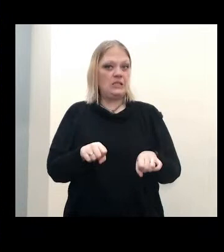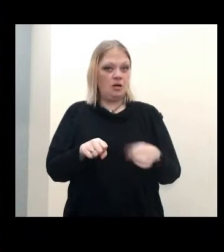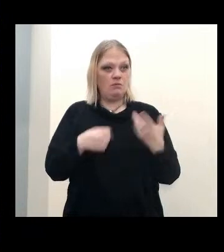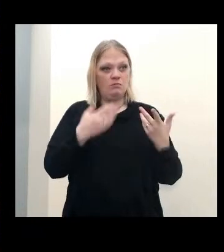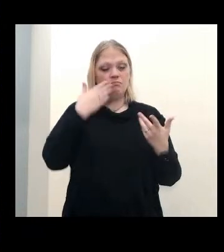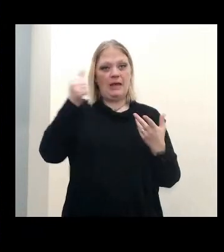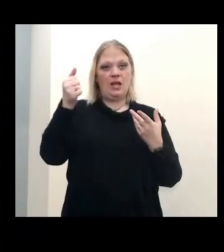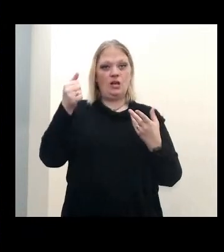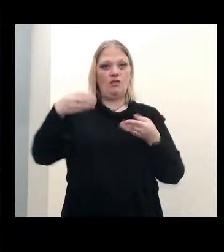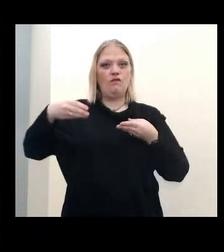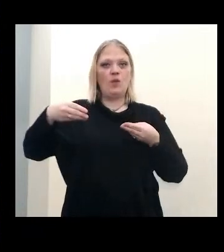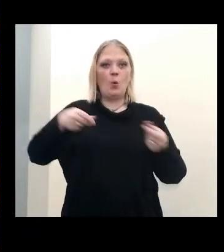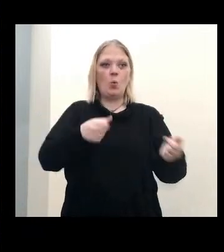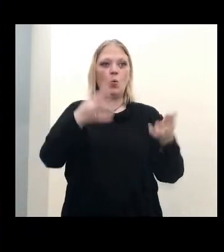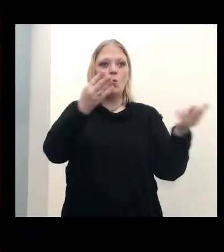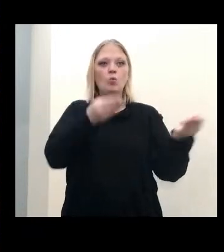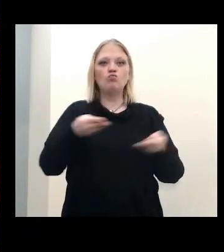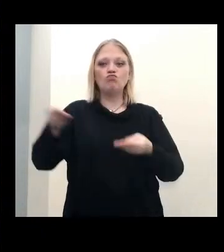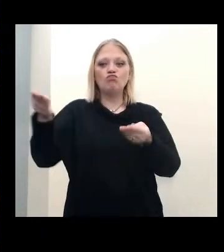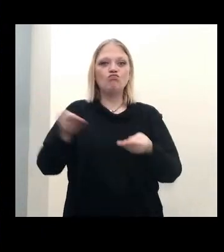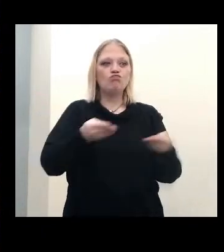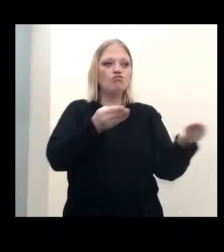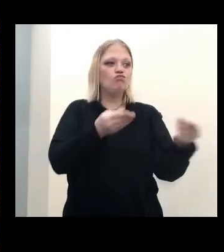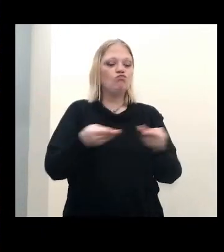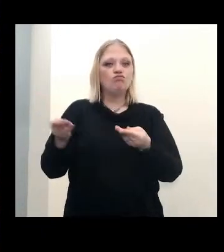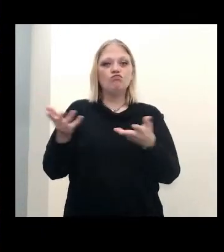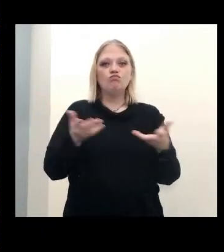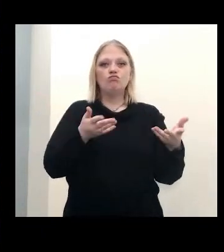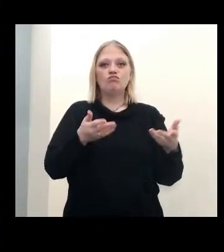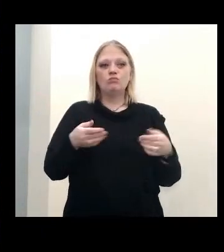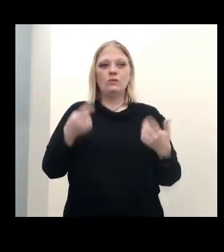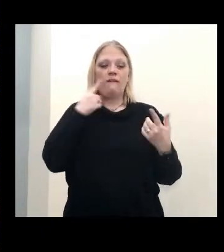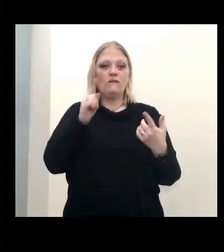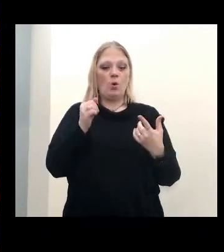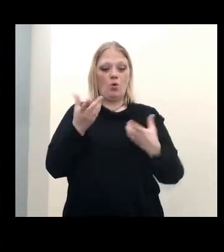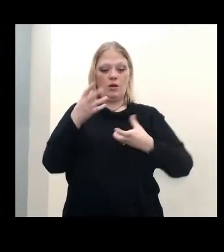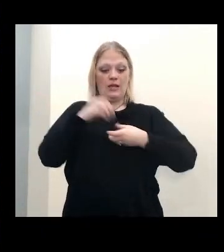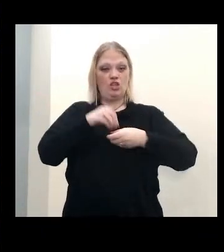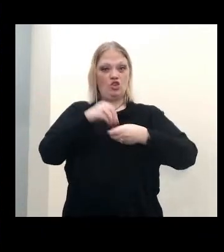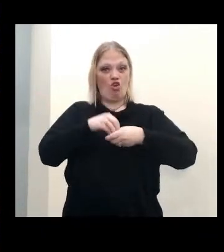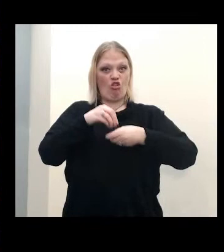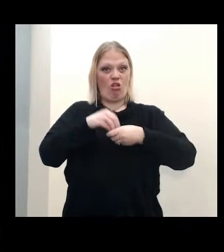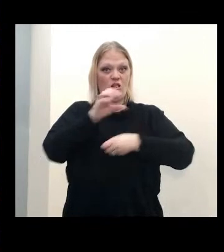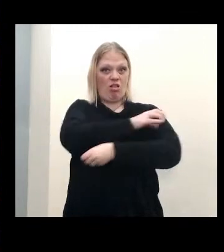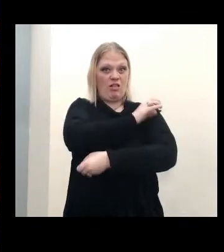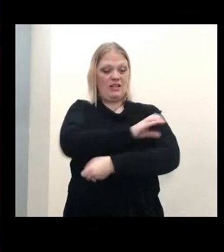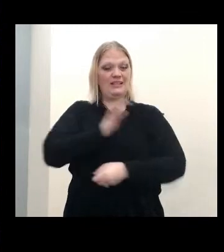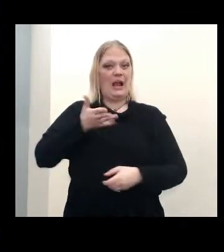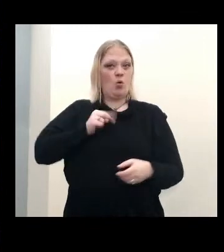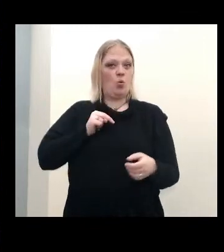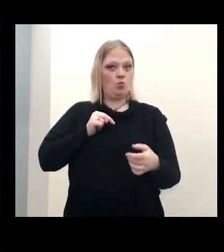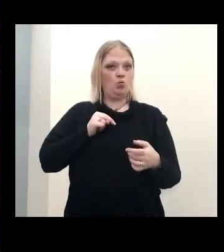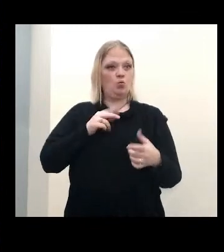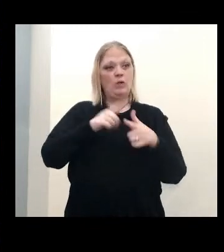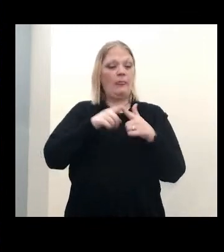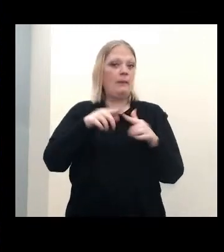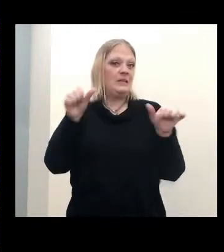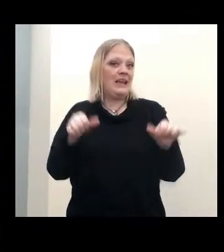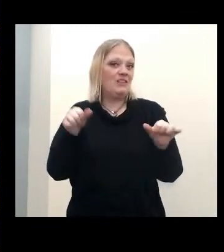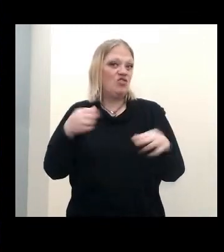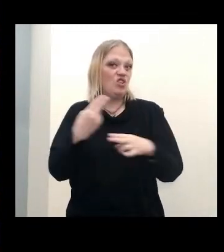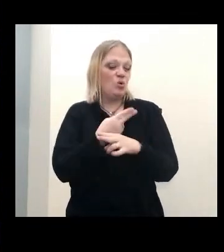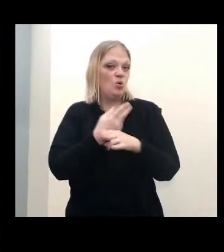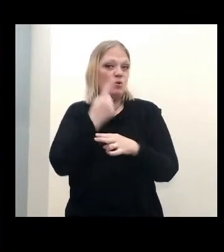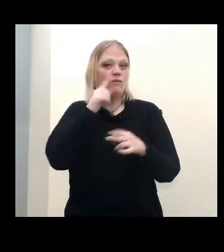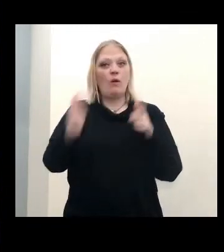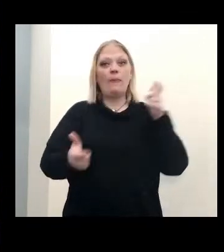better flowing system for our own internal clinics, and then that potentially could be used